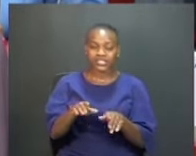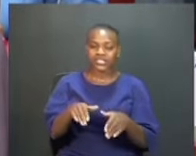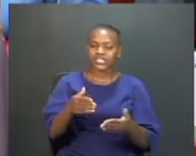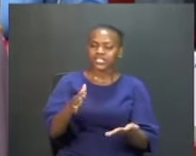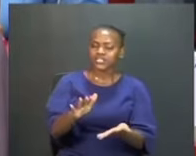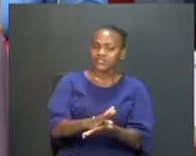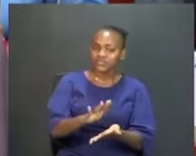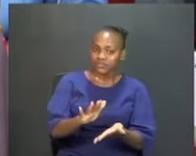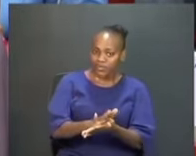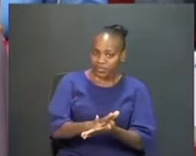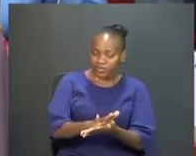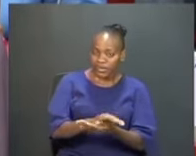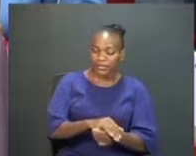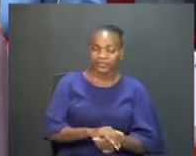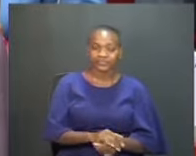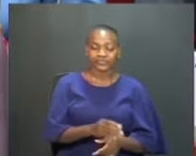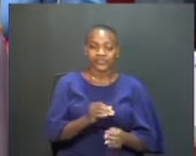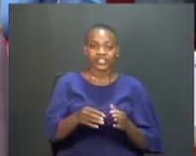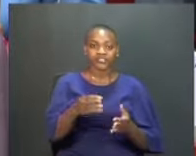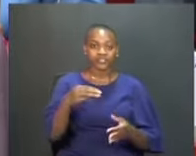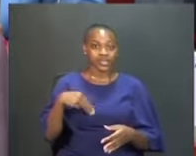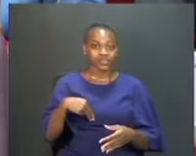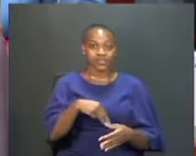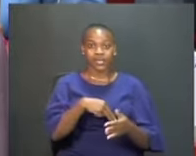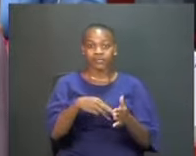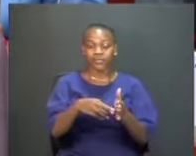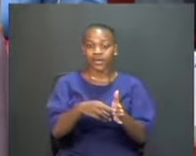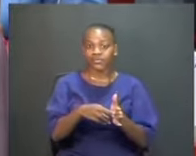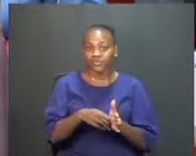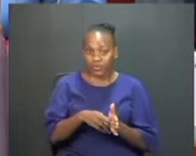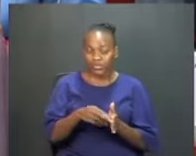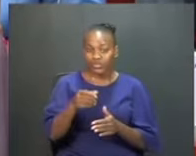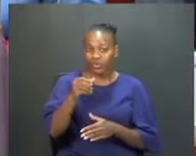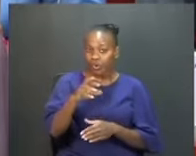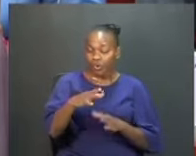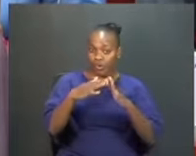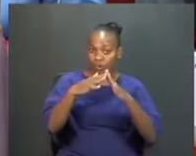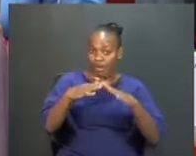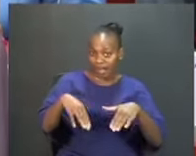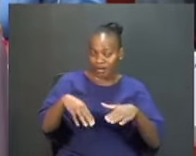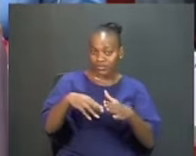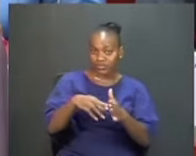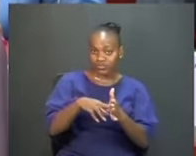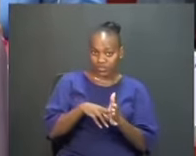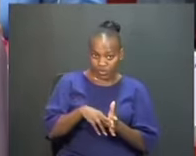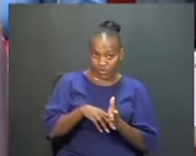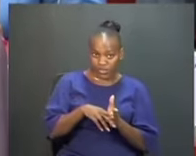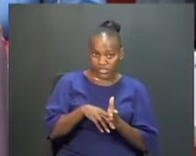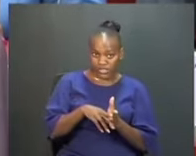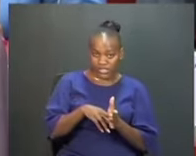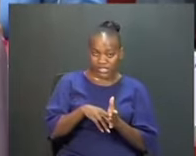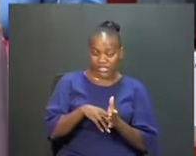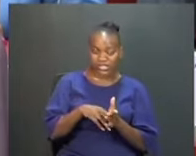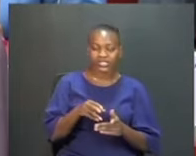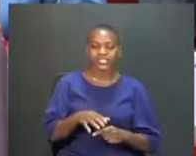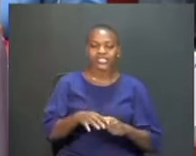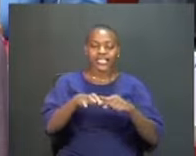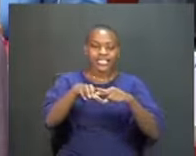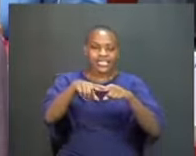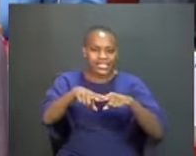paper where requested by the House or a member upon